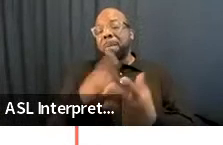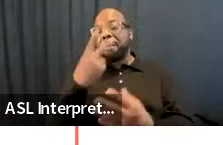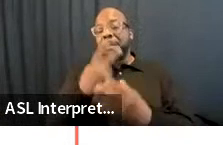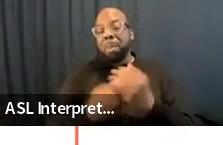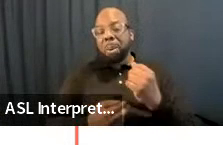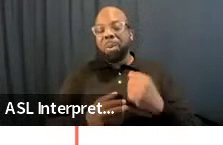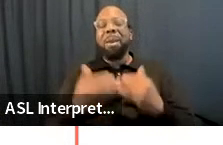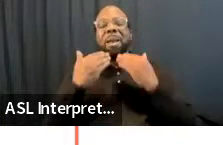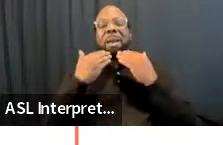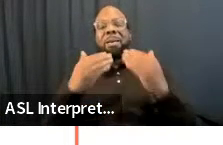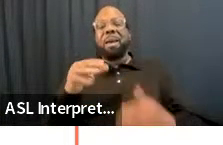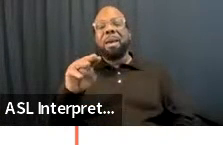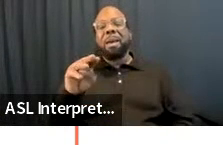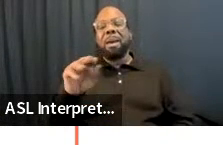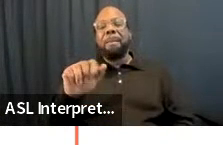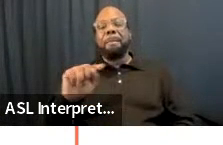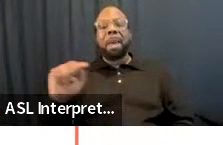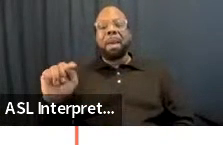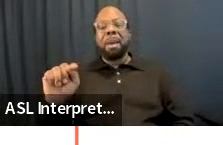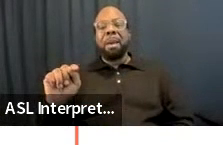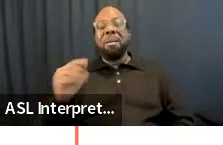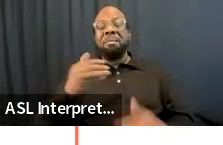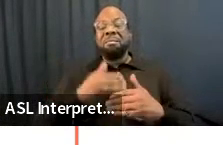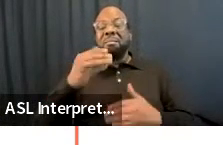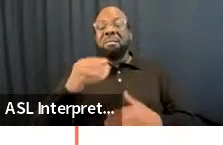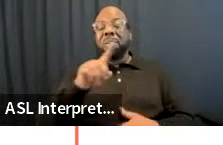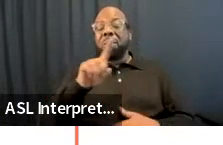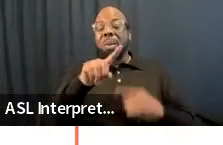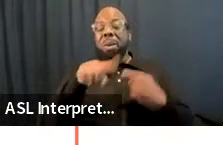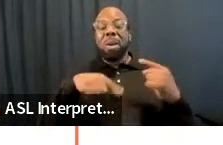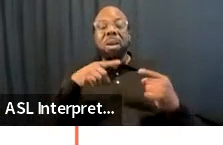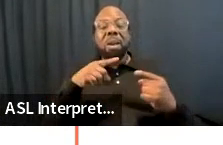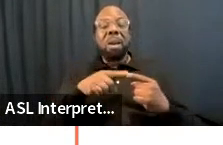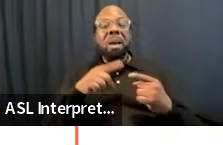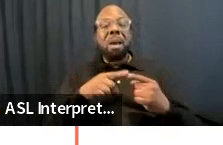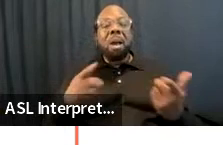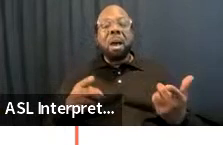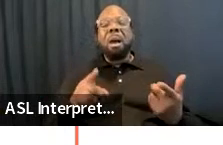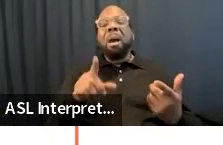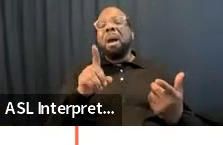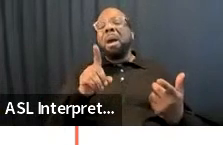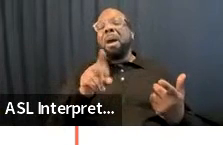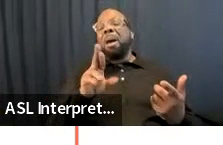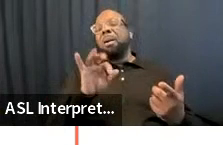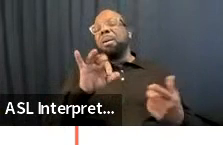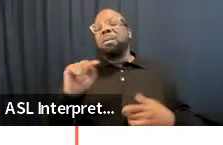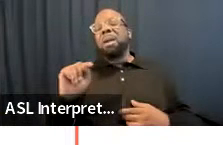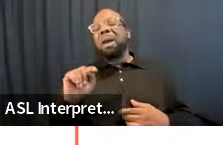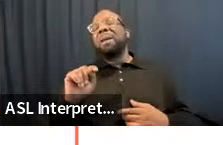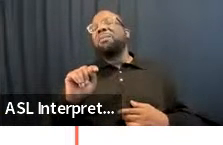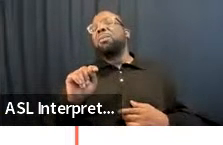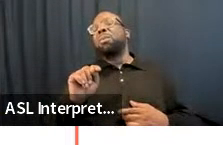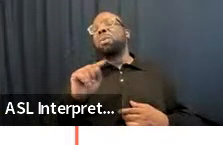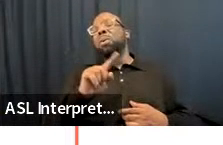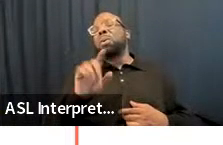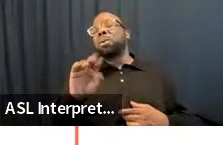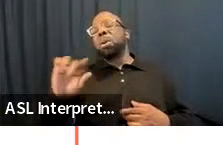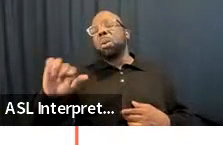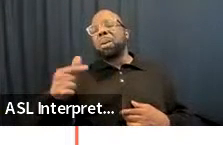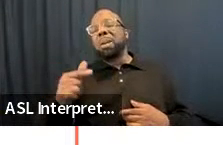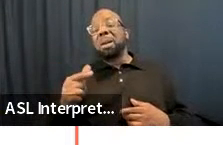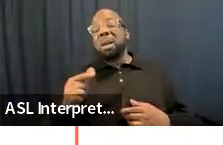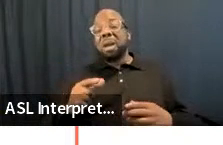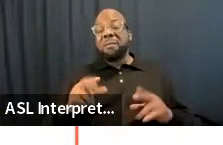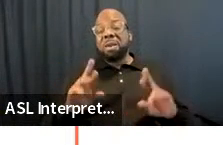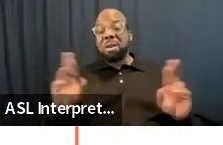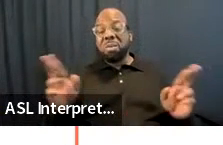Thank you, Matt. Then the next question is about the draft zoning text, if it's available for public review. We haven't started the